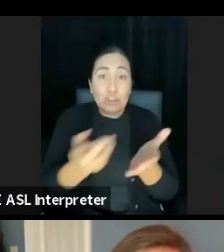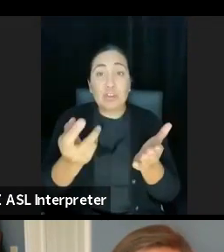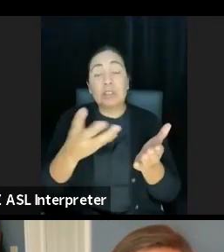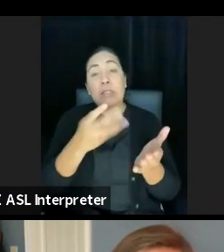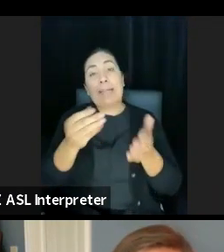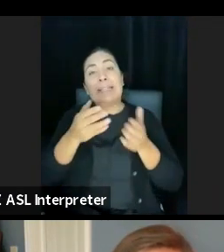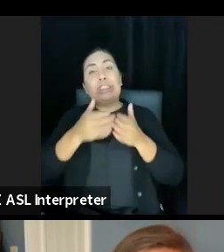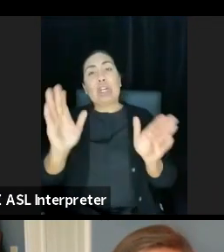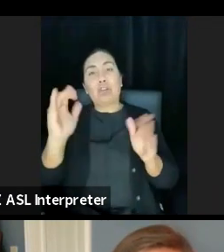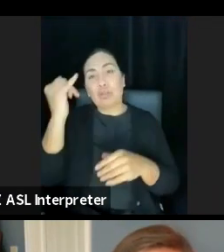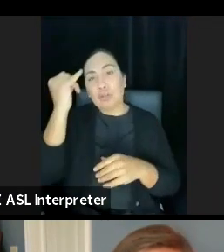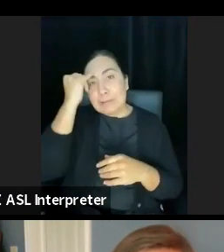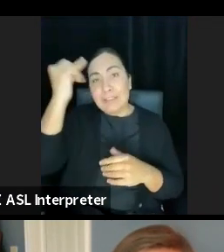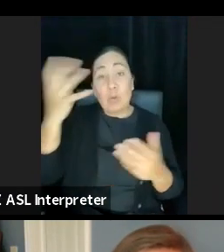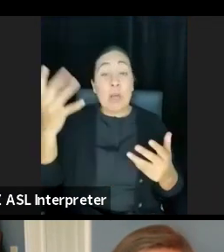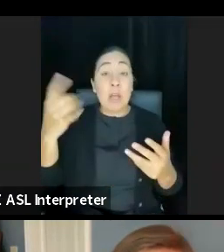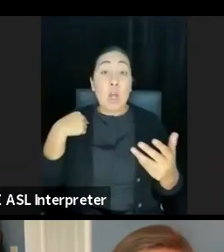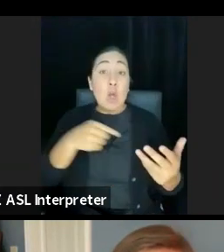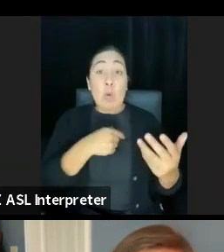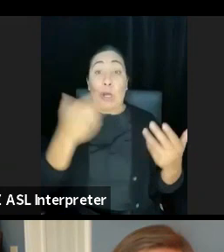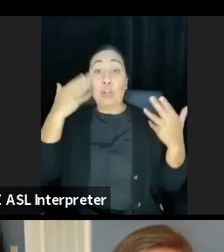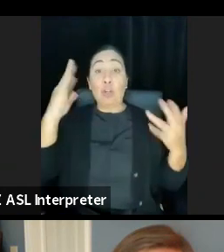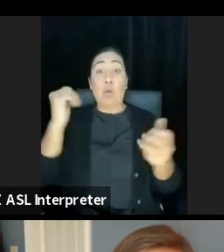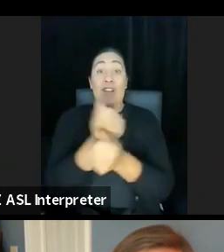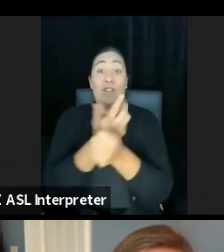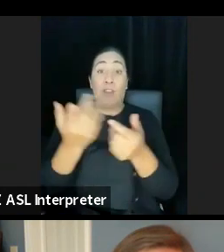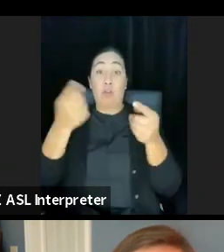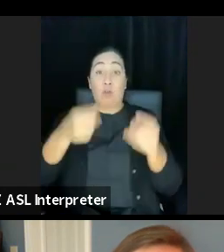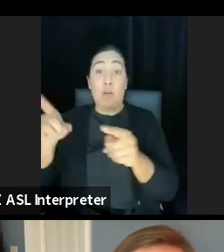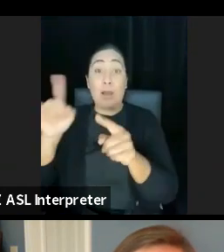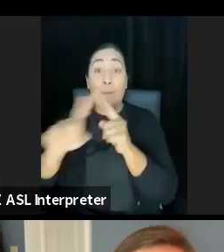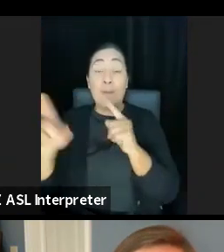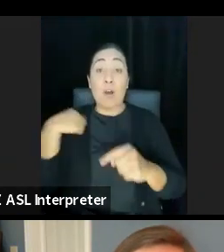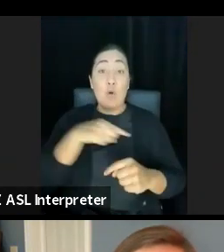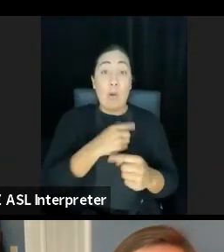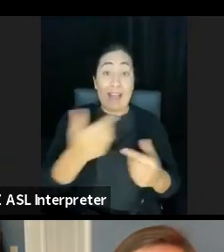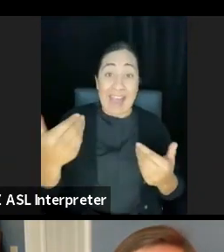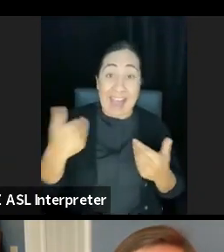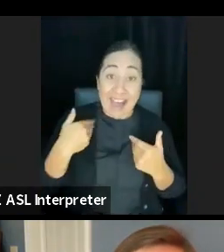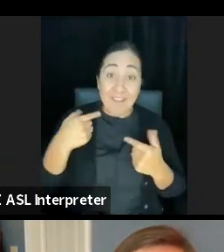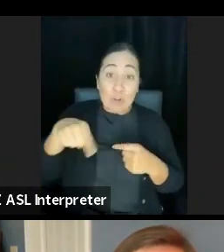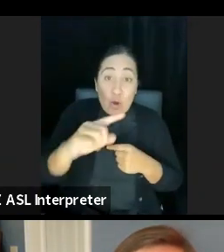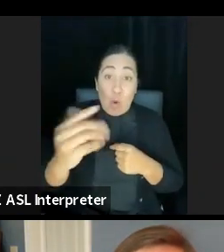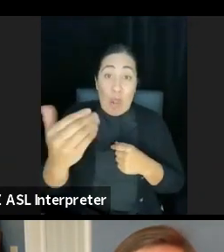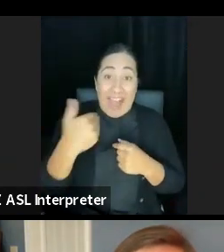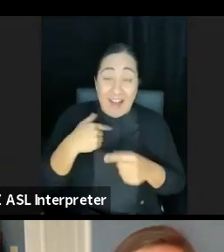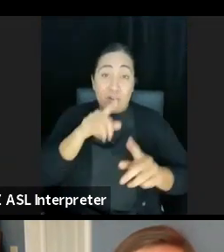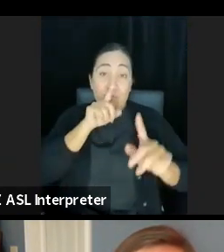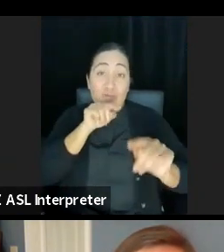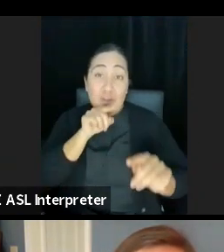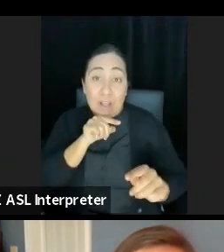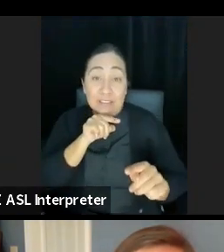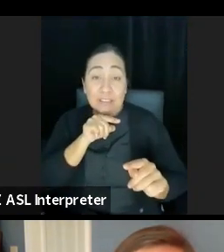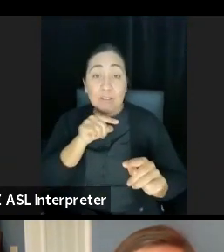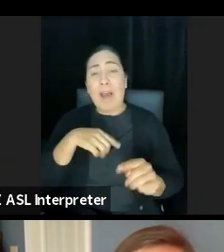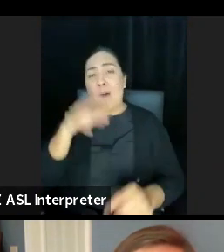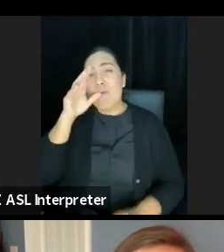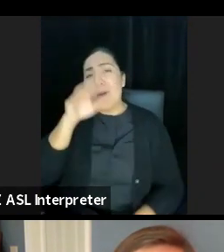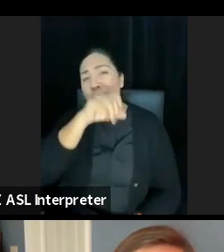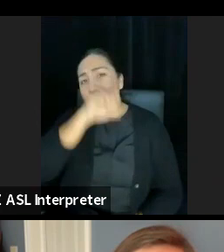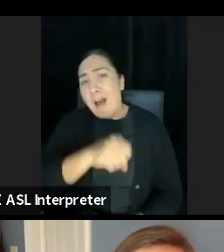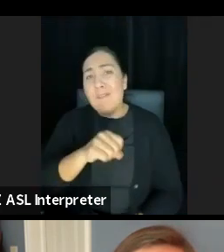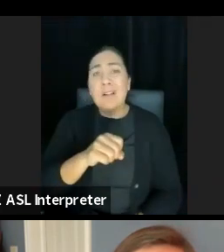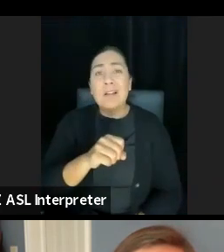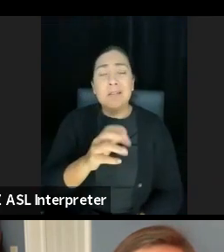of, you know, we may not know everything that's going on, but we got you. We have responses in this moment. So I would love to hear you all